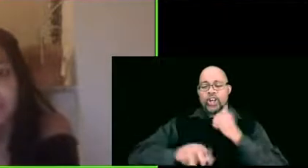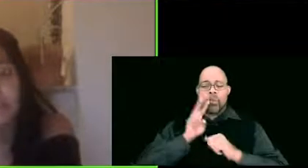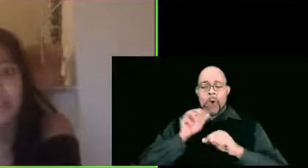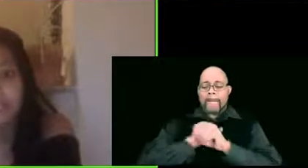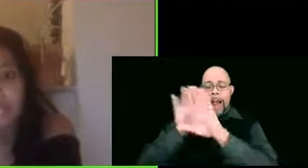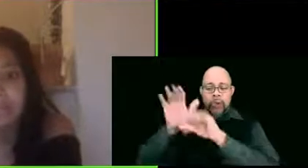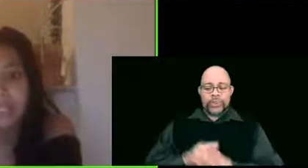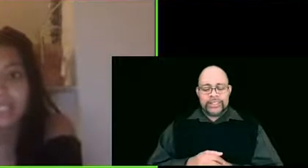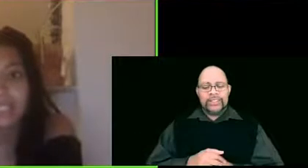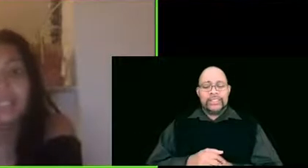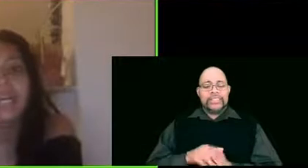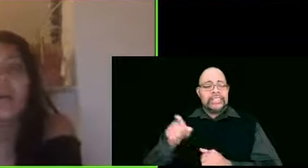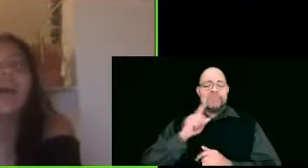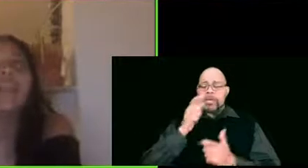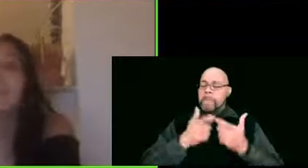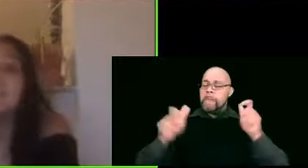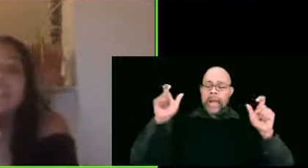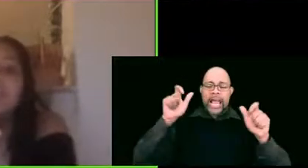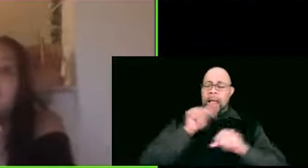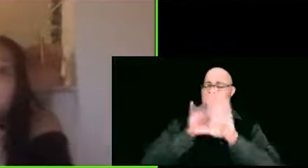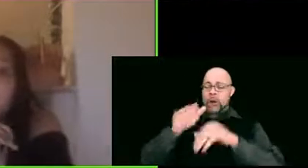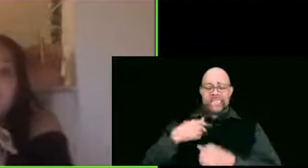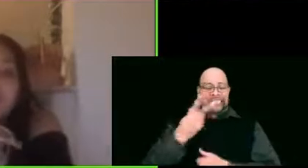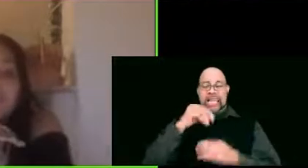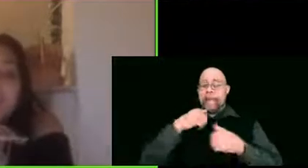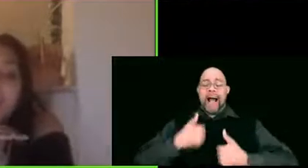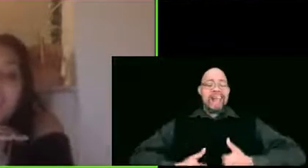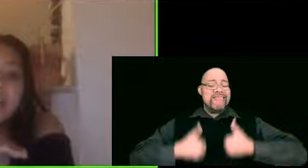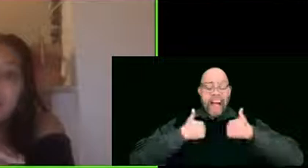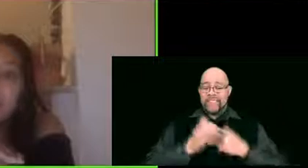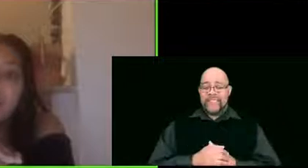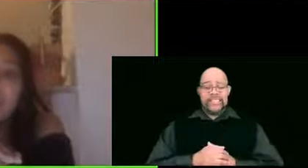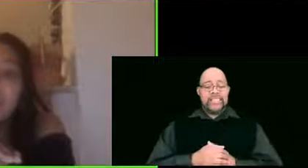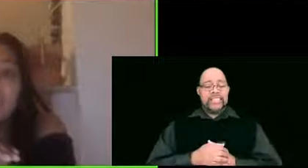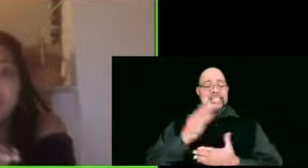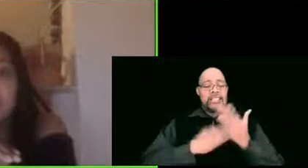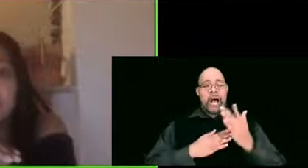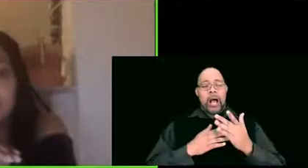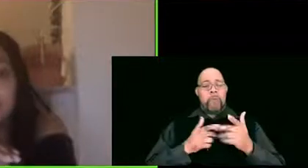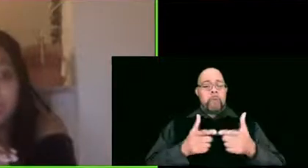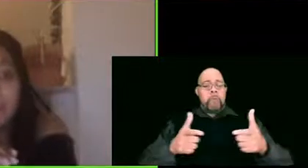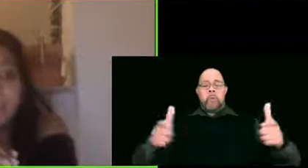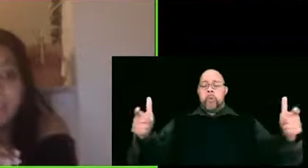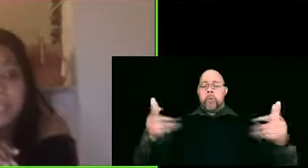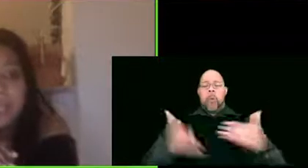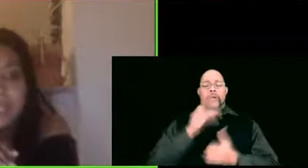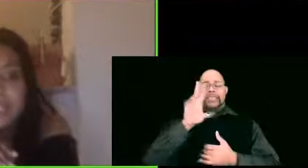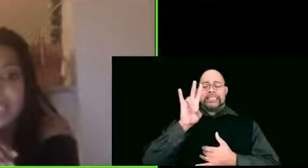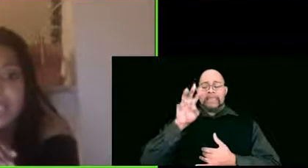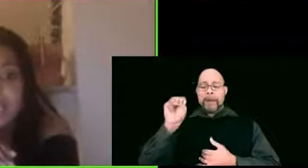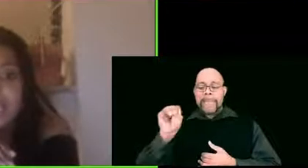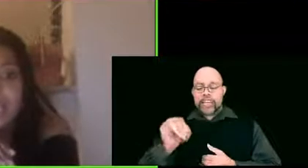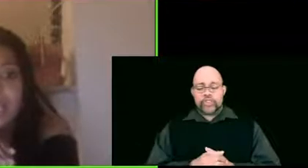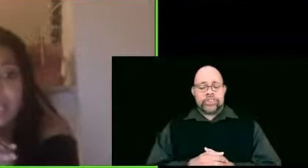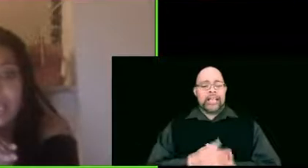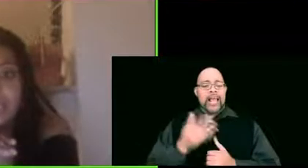seamounts. So oceanic mantas that are the biggest oceanic mantas I've ever seen in my entire life. Some of them reaching a wingspan of almost 7